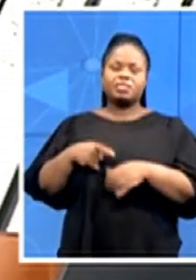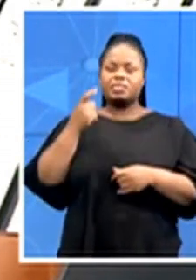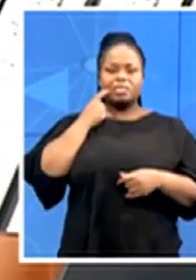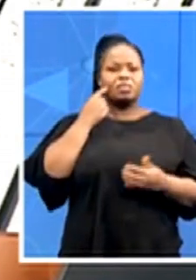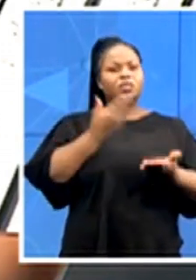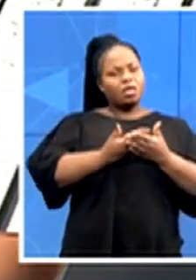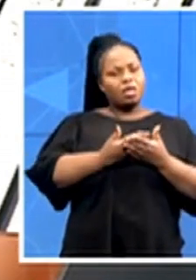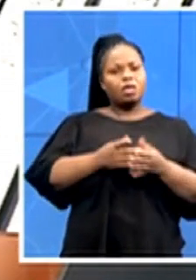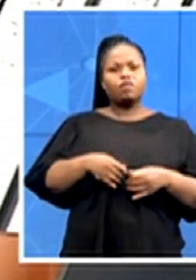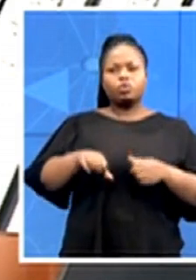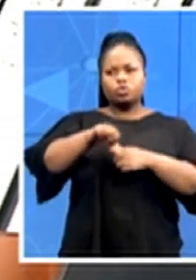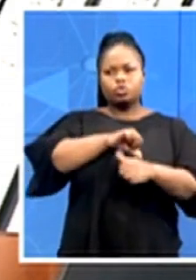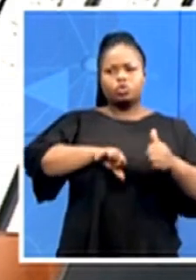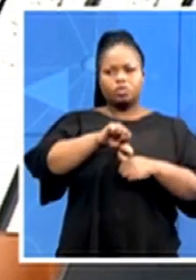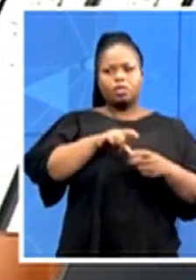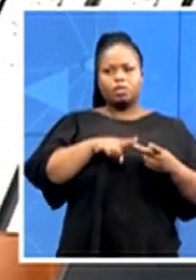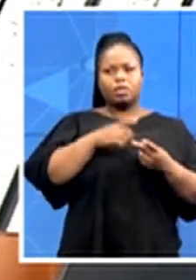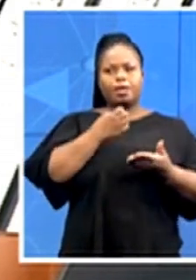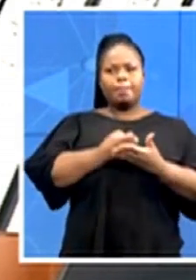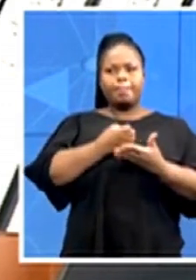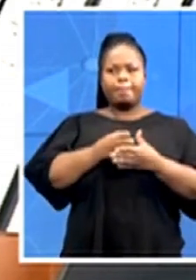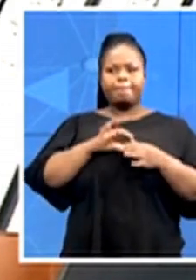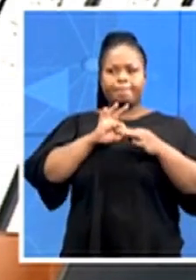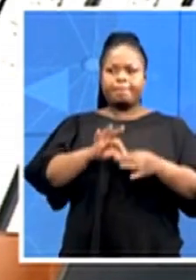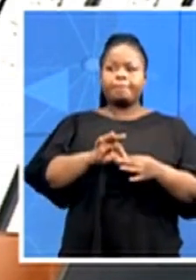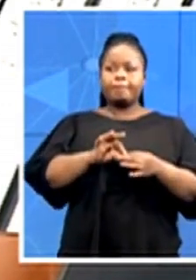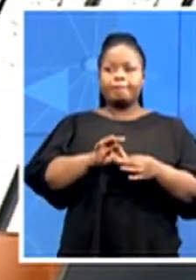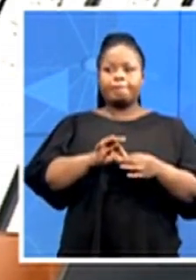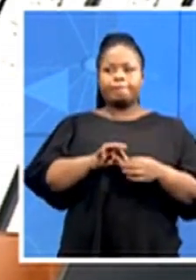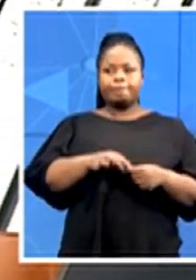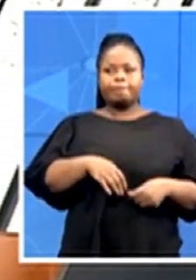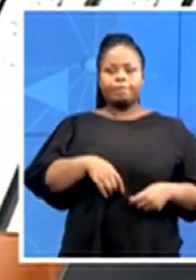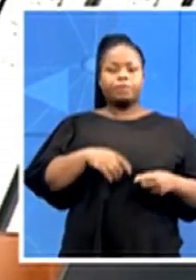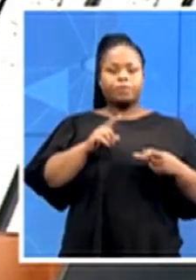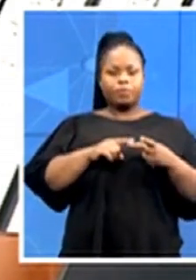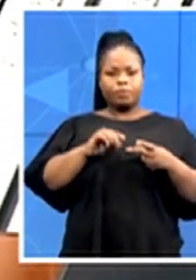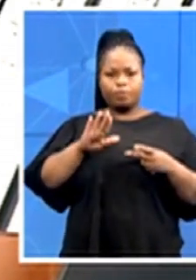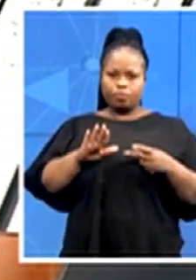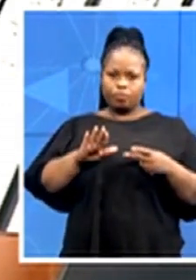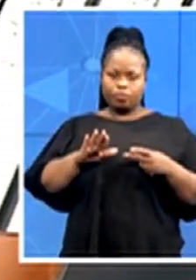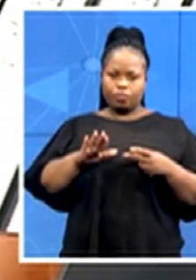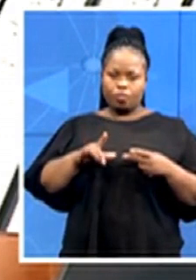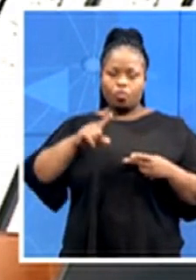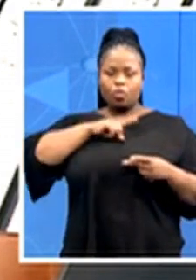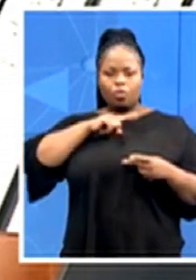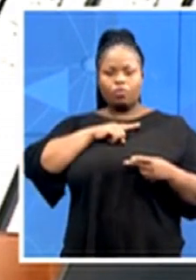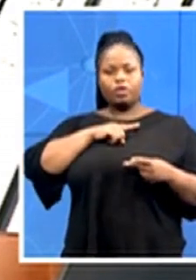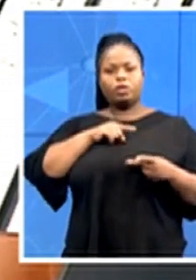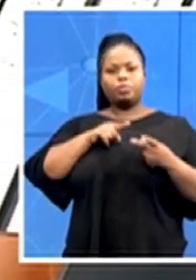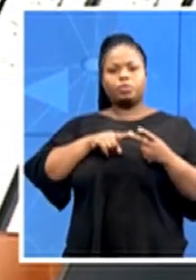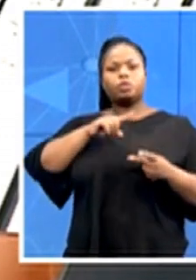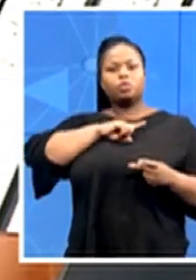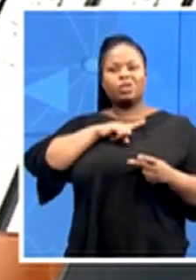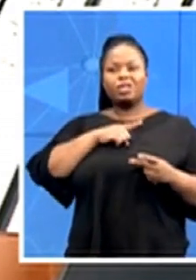mandates in a sustainable manner. To this end, Cabinet has established the Presidential